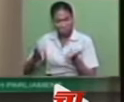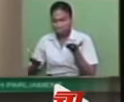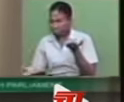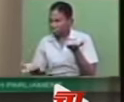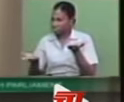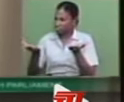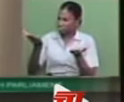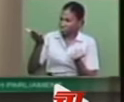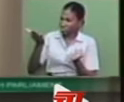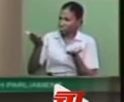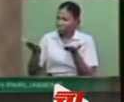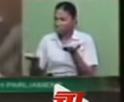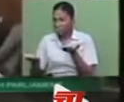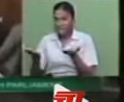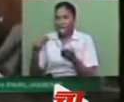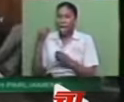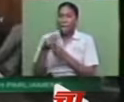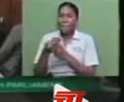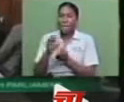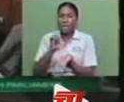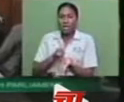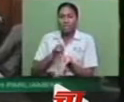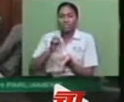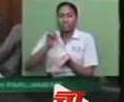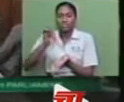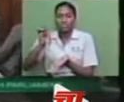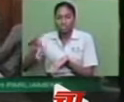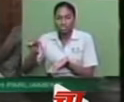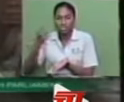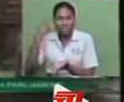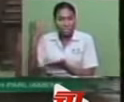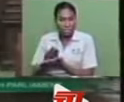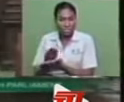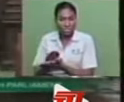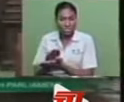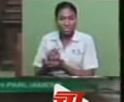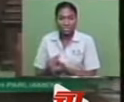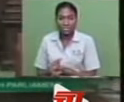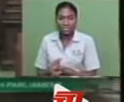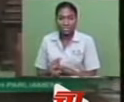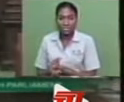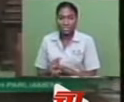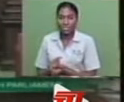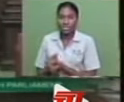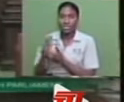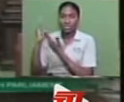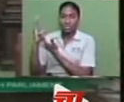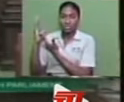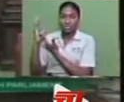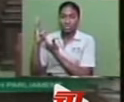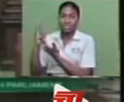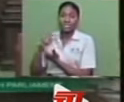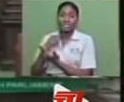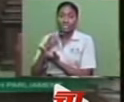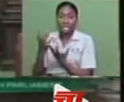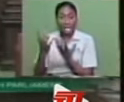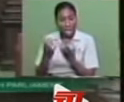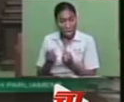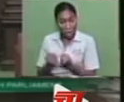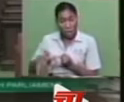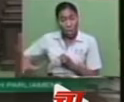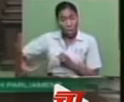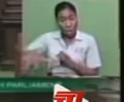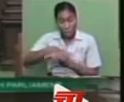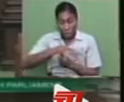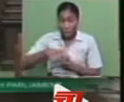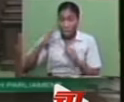Member for Superior, I just want to advise all members to please comply with Standing Order 53. We know